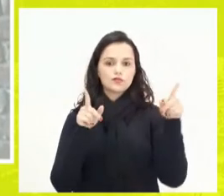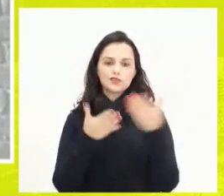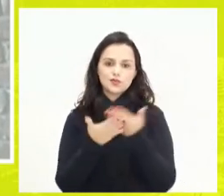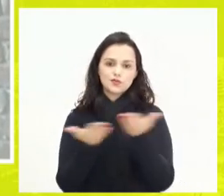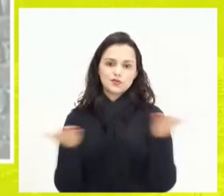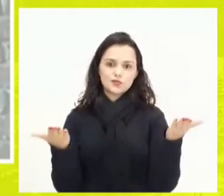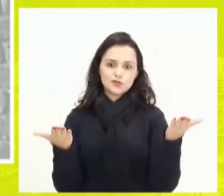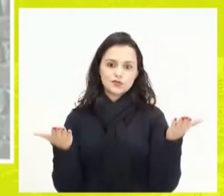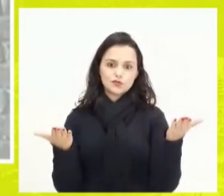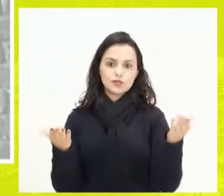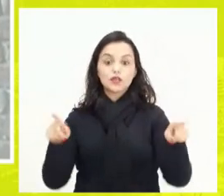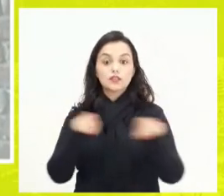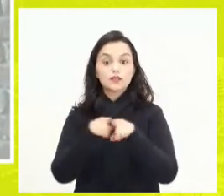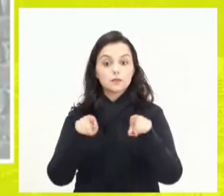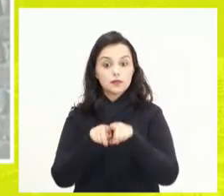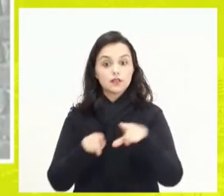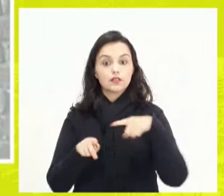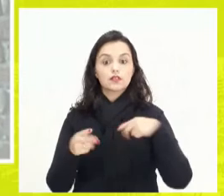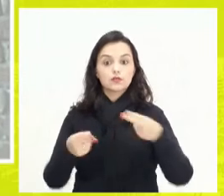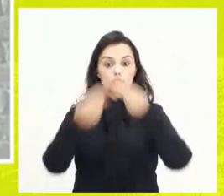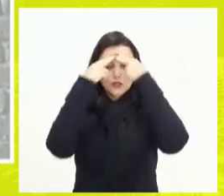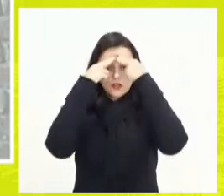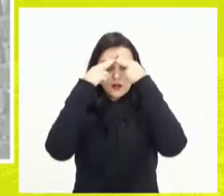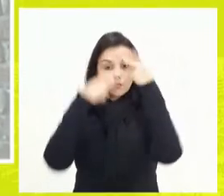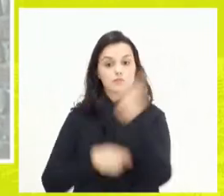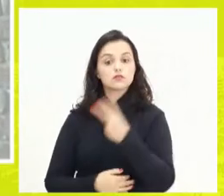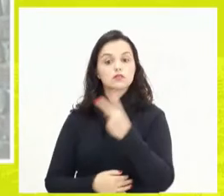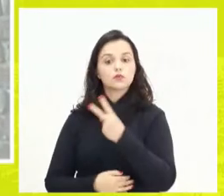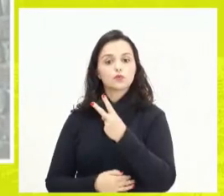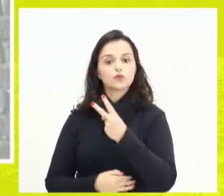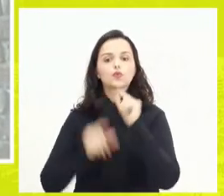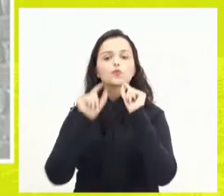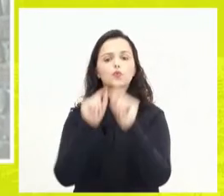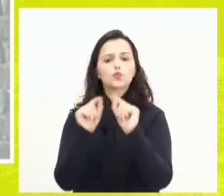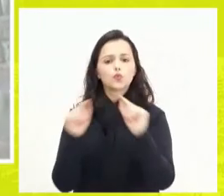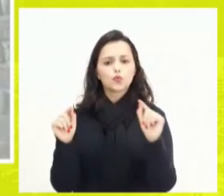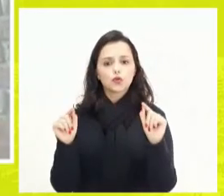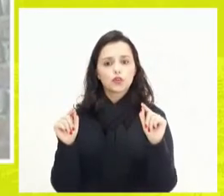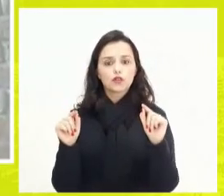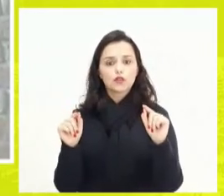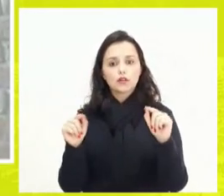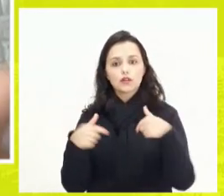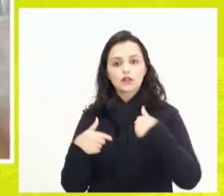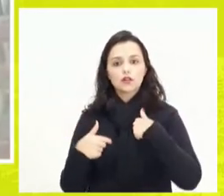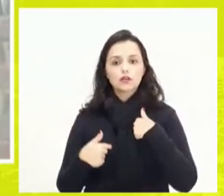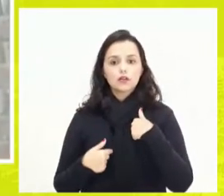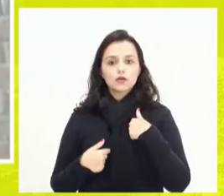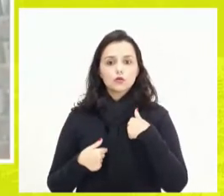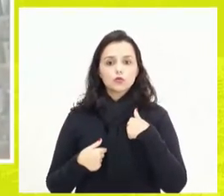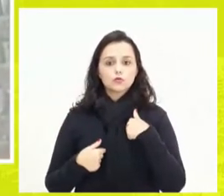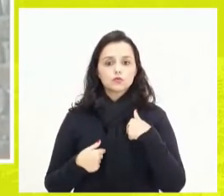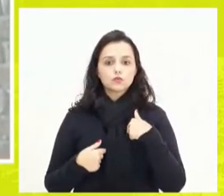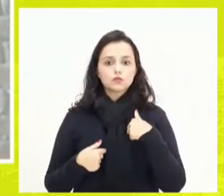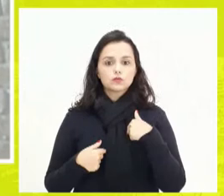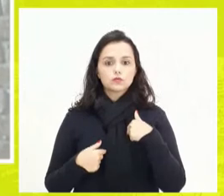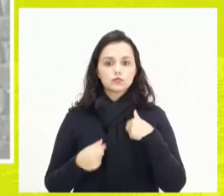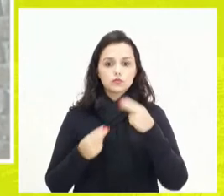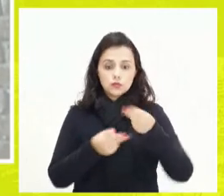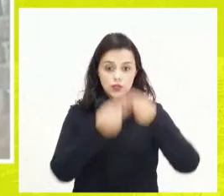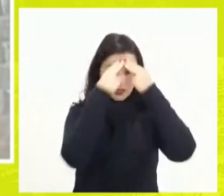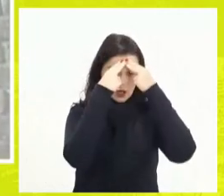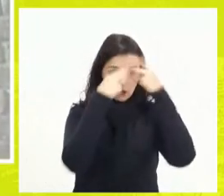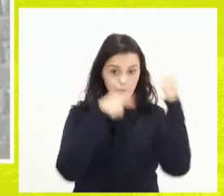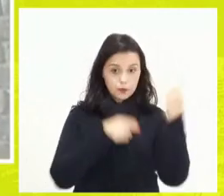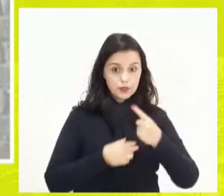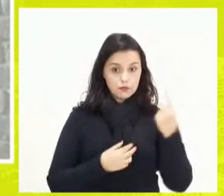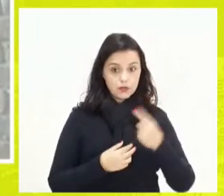different and there's a secondary trauma as well what is a secondary trauma i simply deal with the first